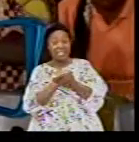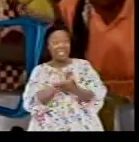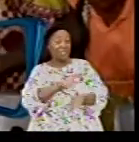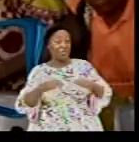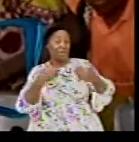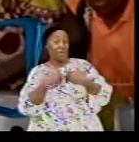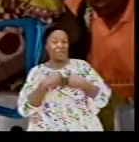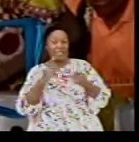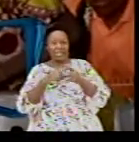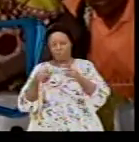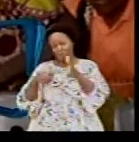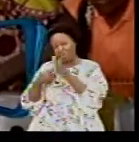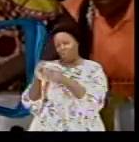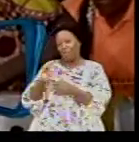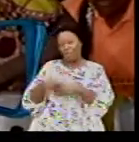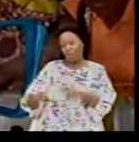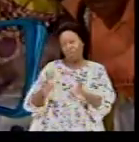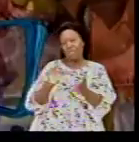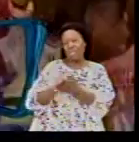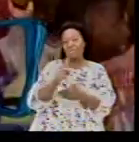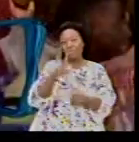and phone number.